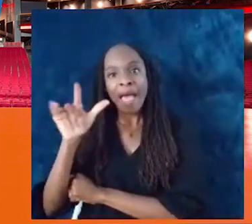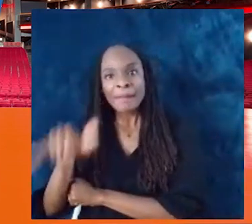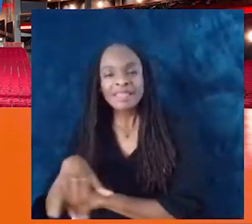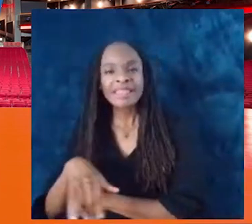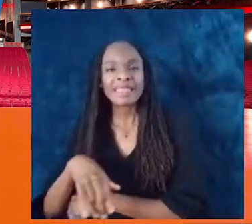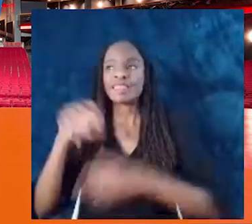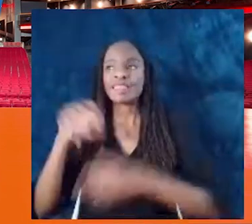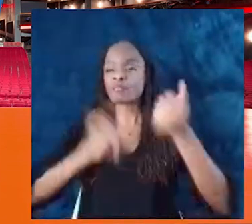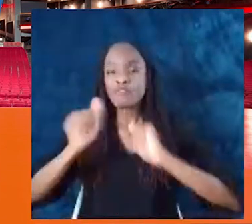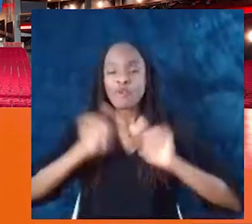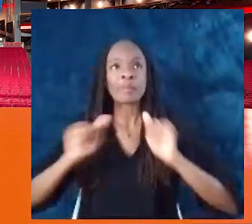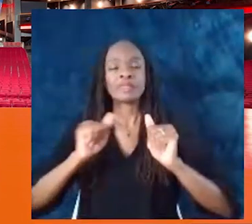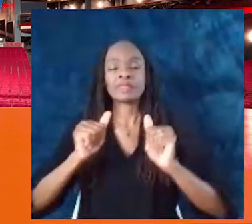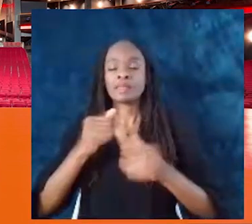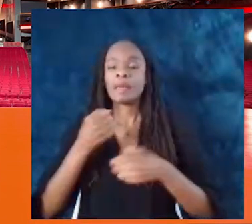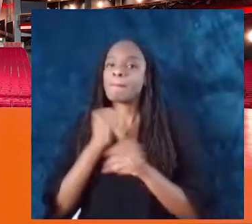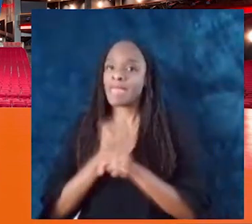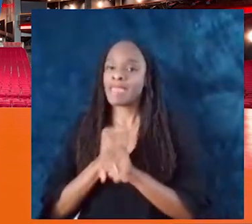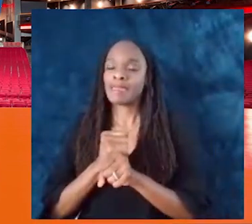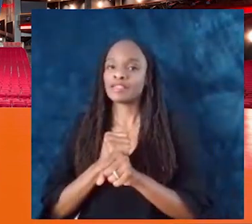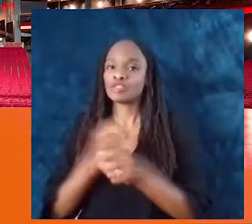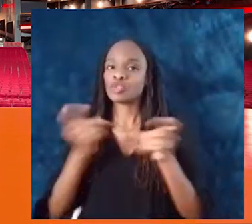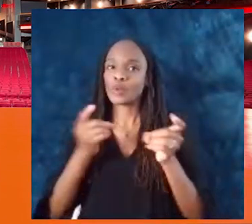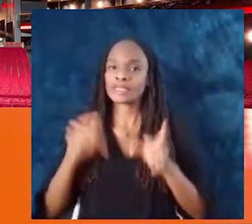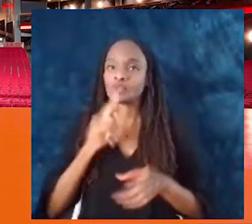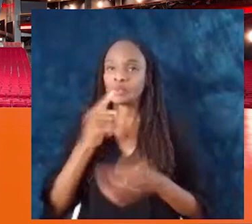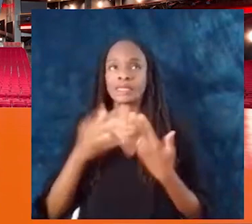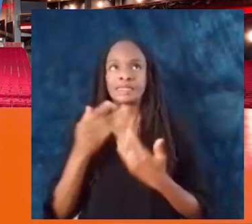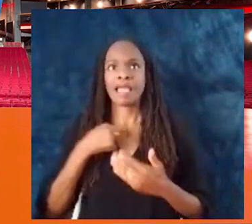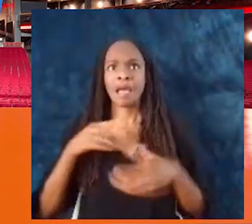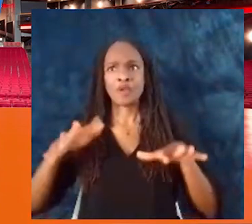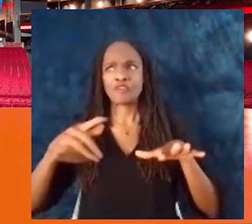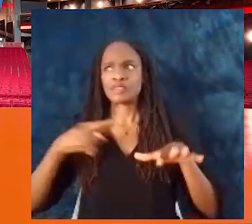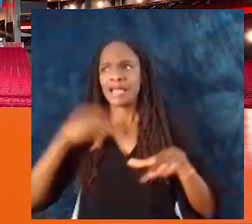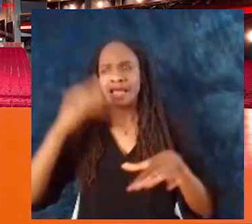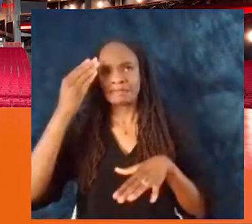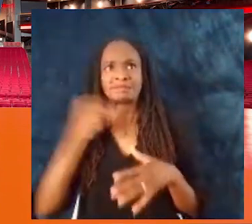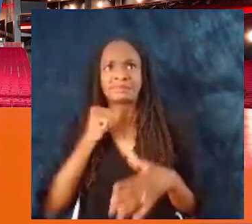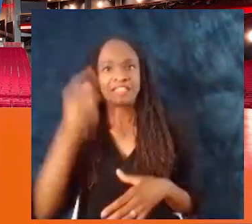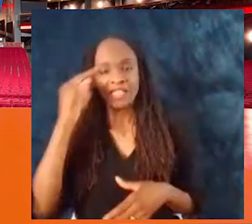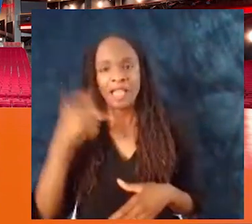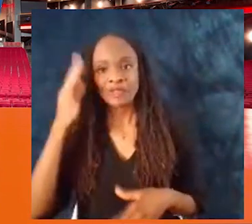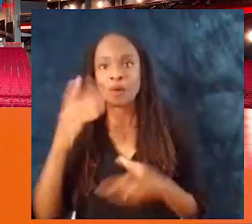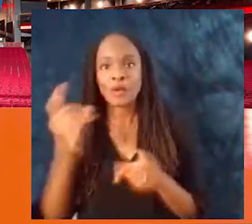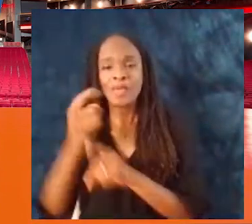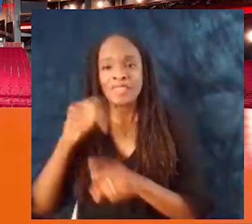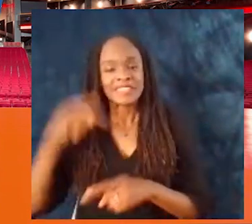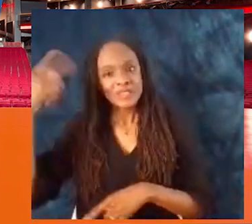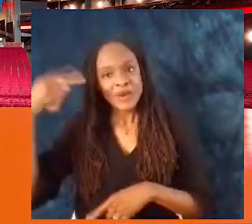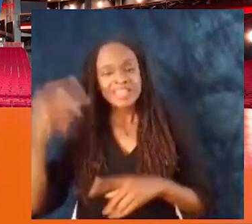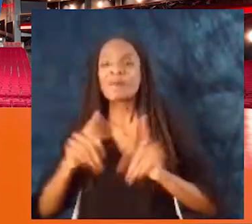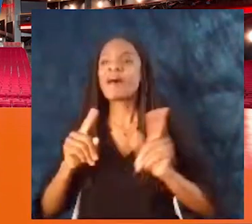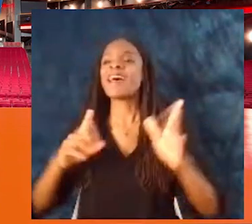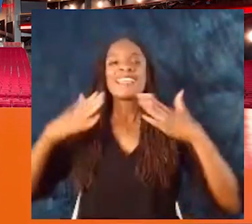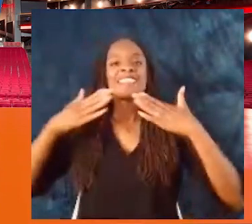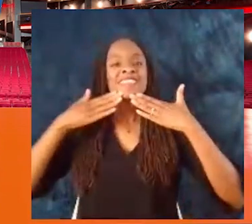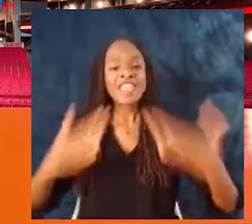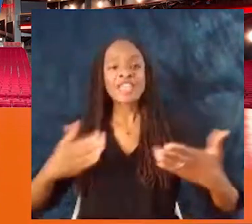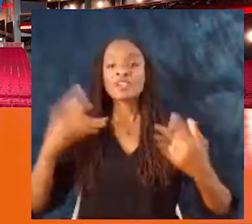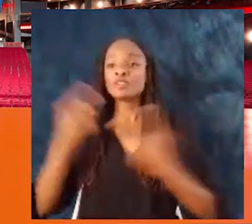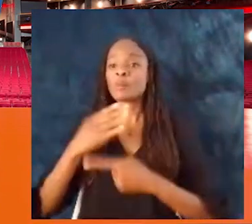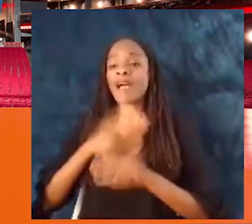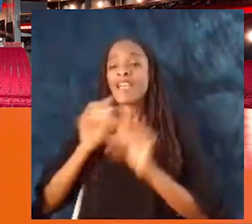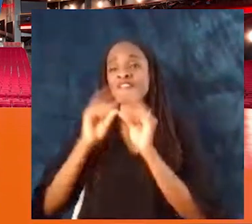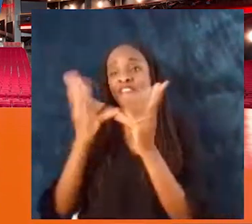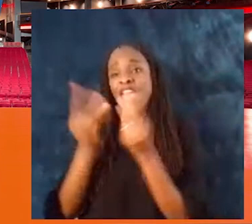made directing this really easy. I'm like so nervous now. I didn't think I was gonna win. This is crazy. And thank you to my family for